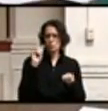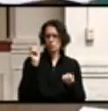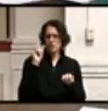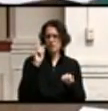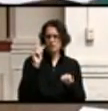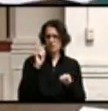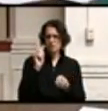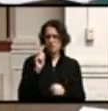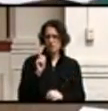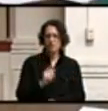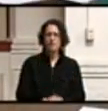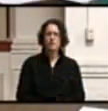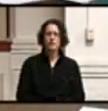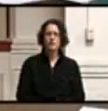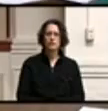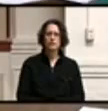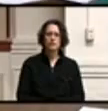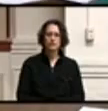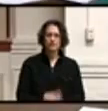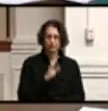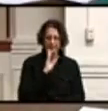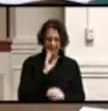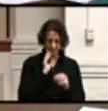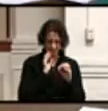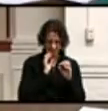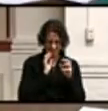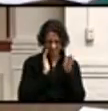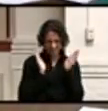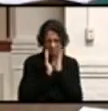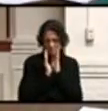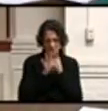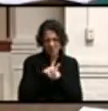Where does it go now? It's all squeezed in there, pretty much, right?